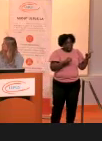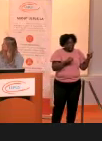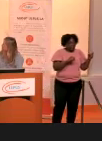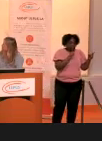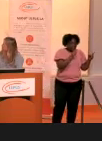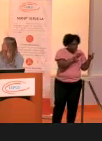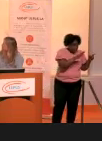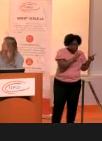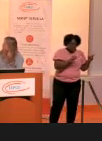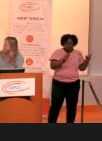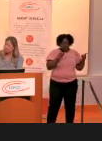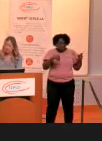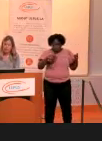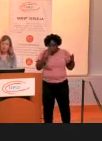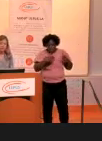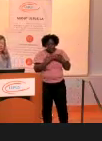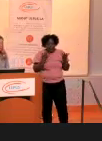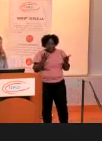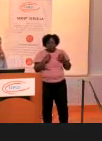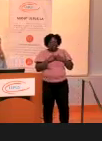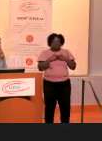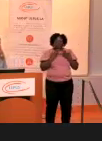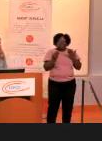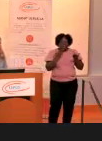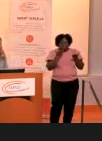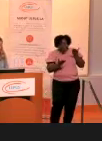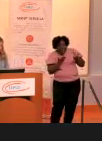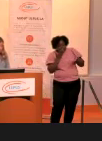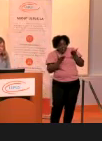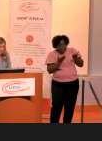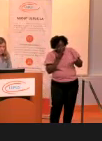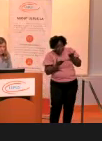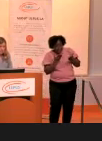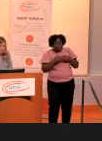that maybe the mycophenolic acid worked a little bit better.